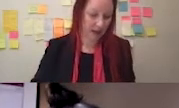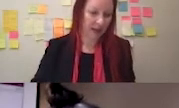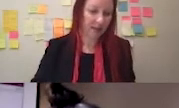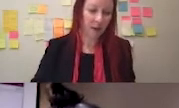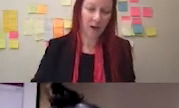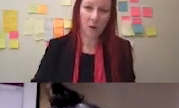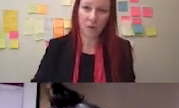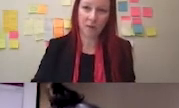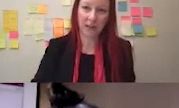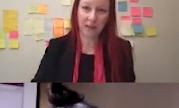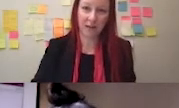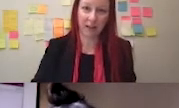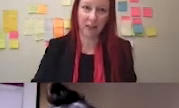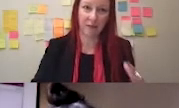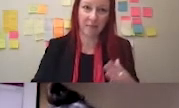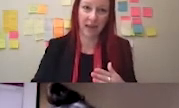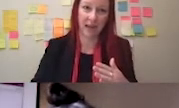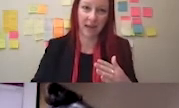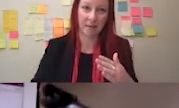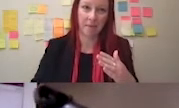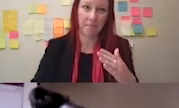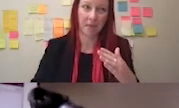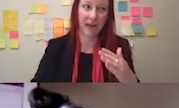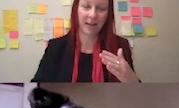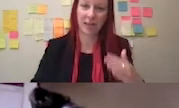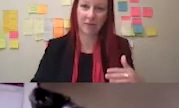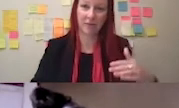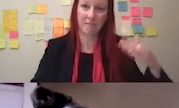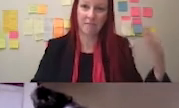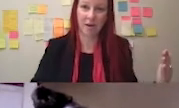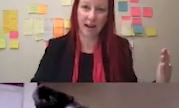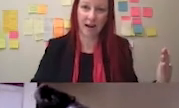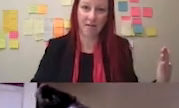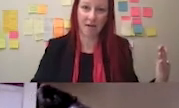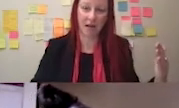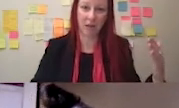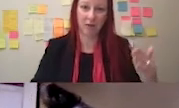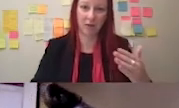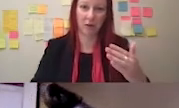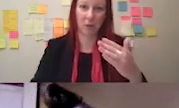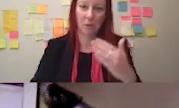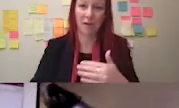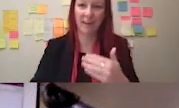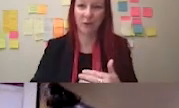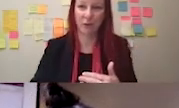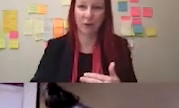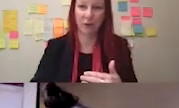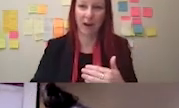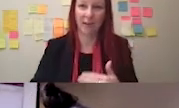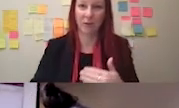down. It's a way to also acknowledge for me that shift from burnout to